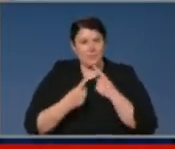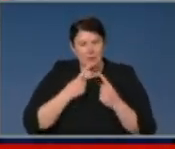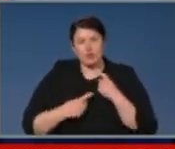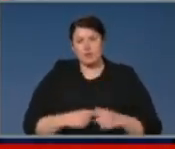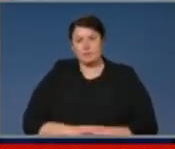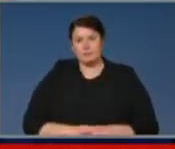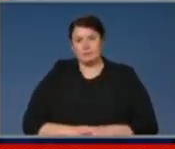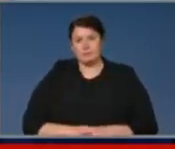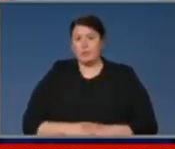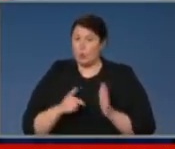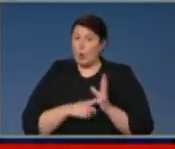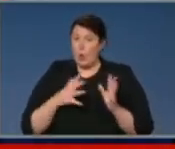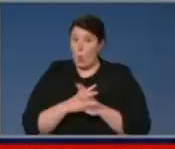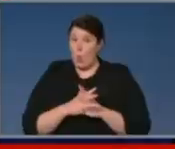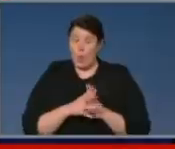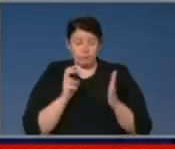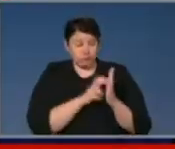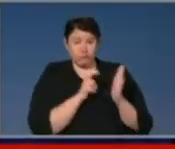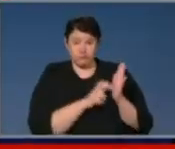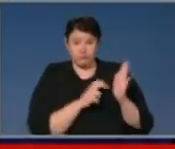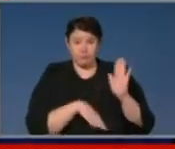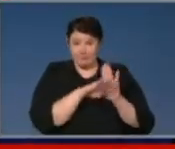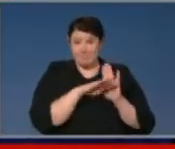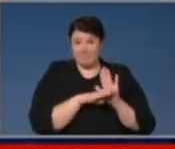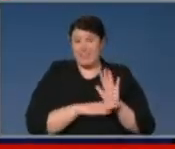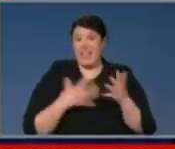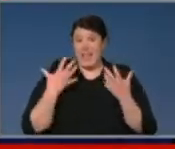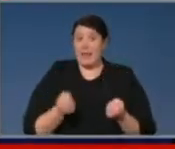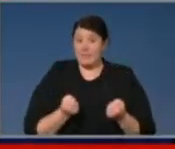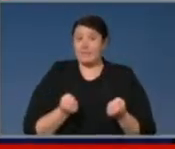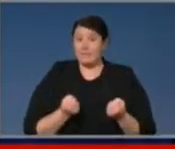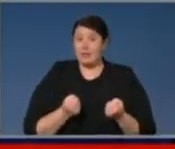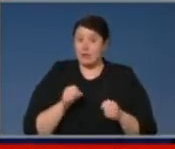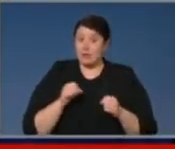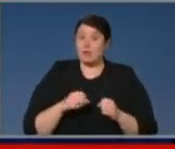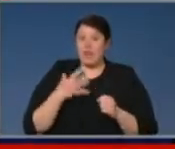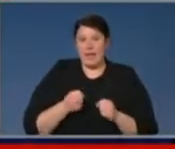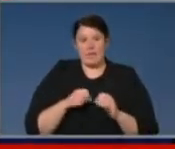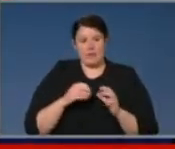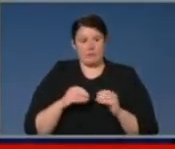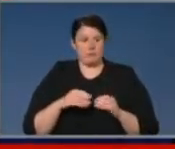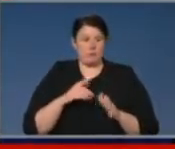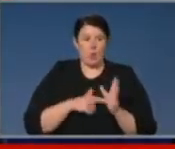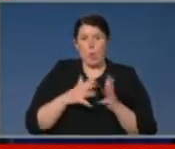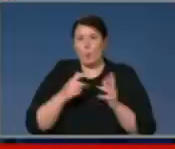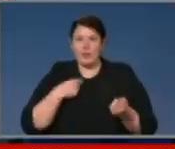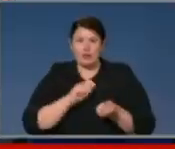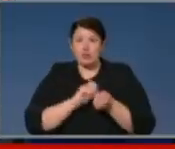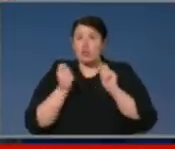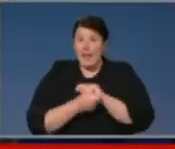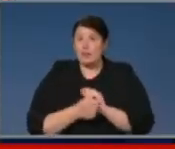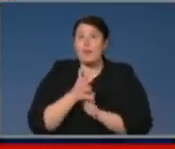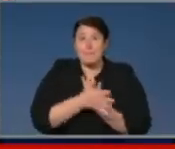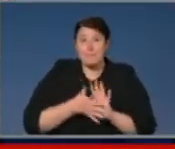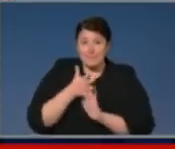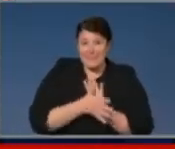prohibited by law. I've already signed in to law on behalf of the government a Biosecurity Act determination which prevents access,